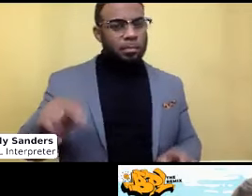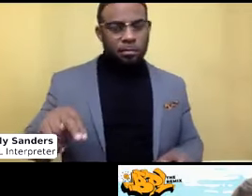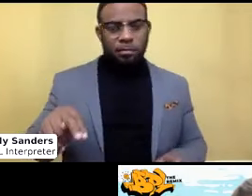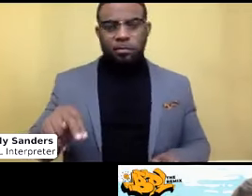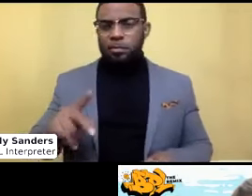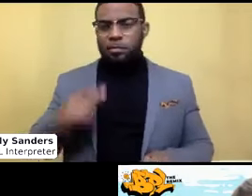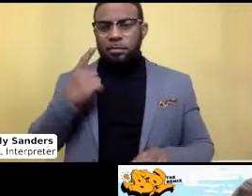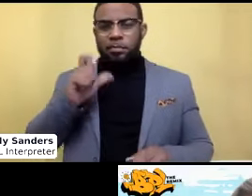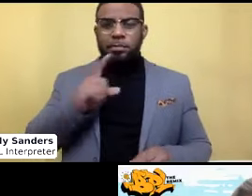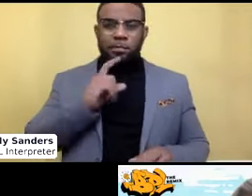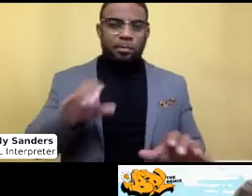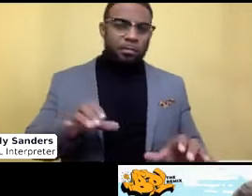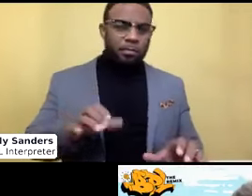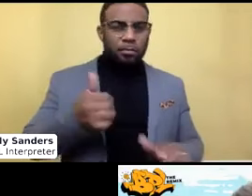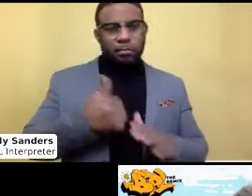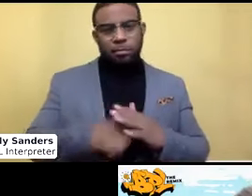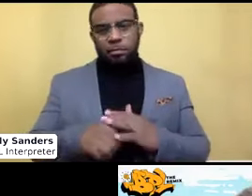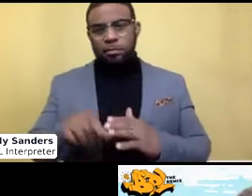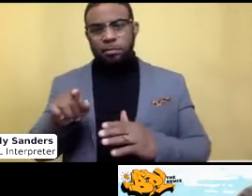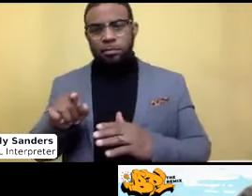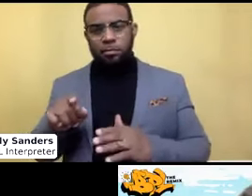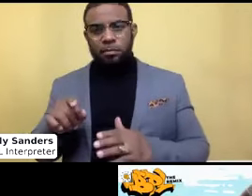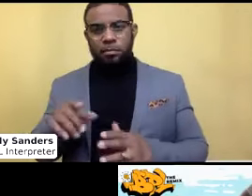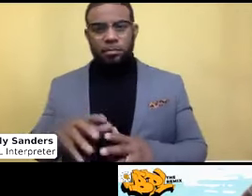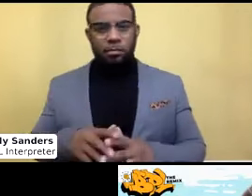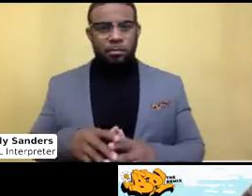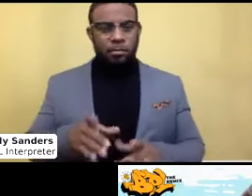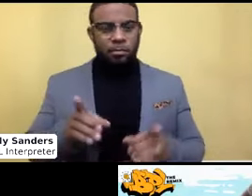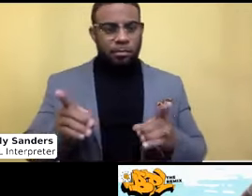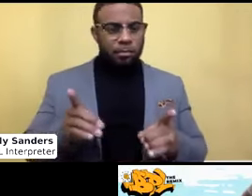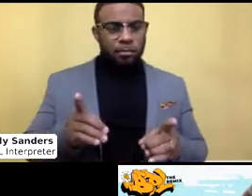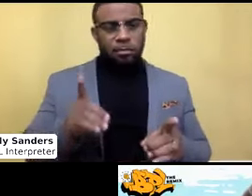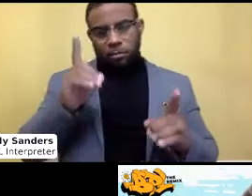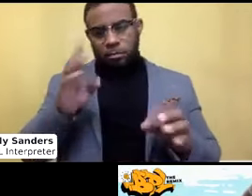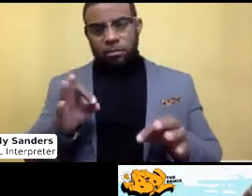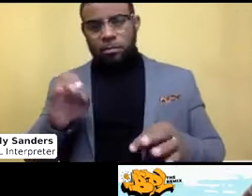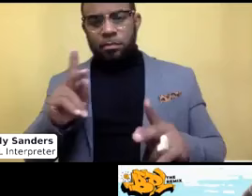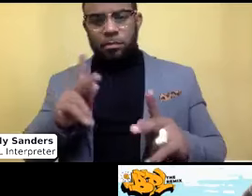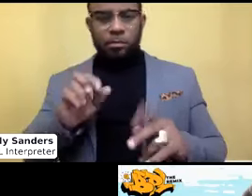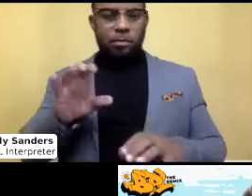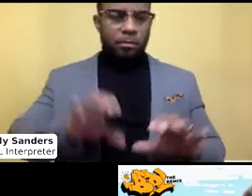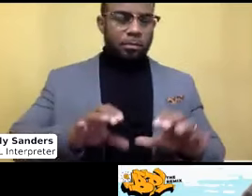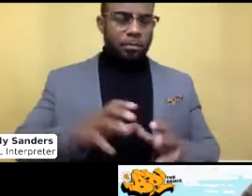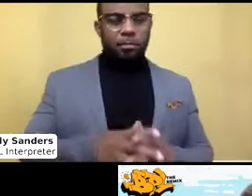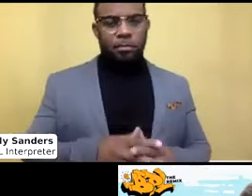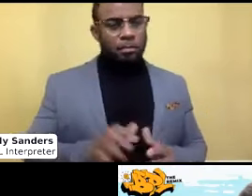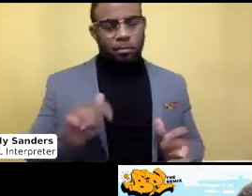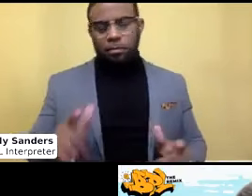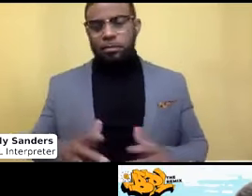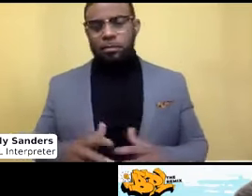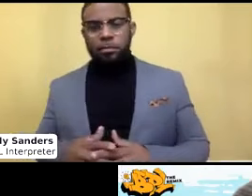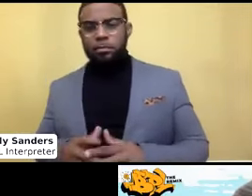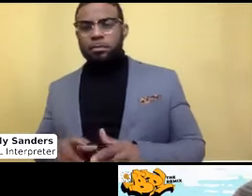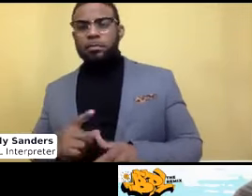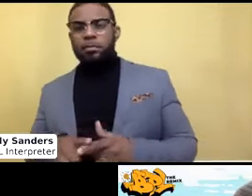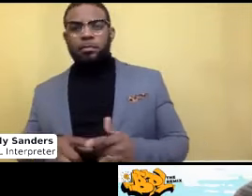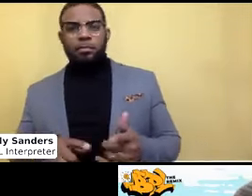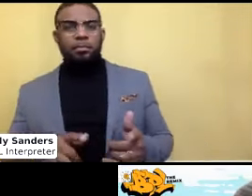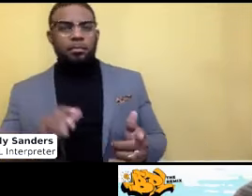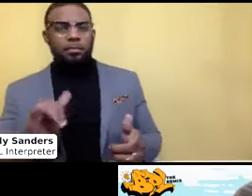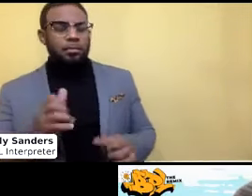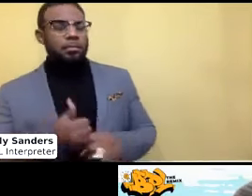but it just needs to be done under the direction and determination of the people of the Congo. That's all. And then they can even